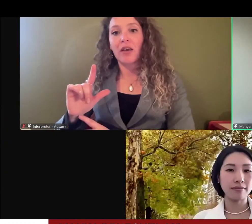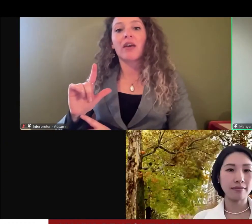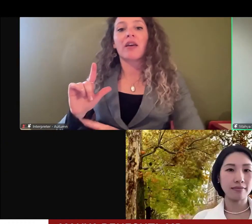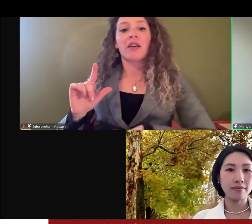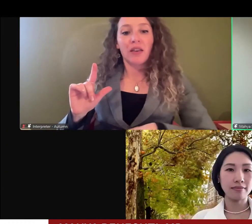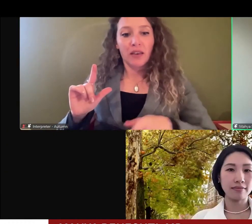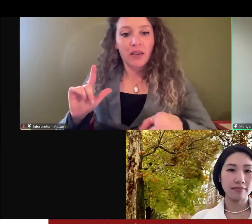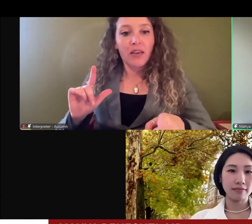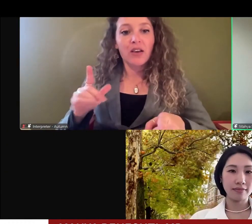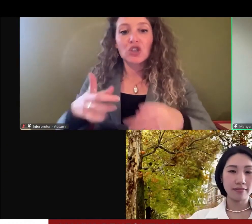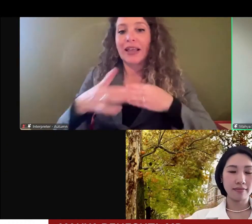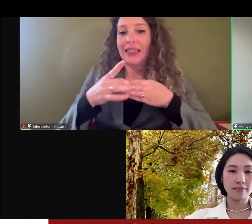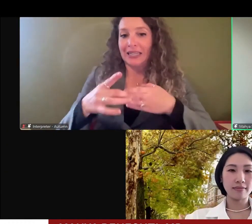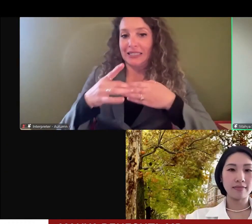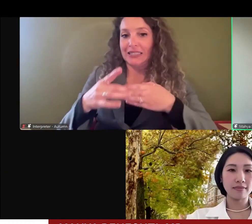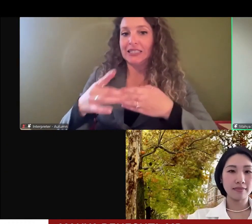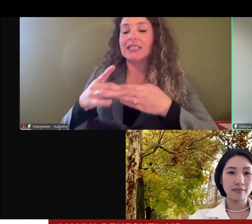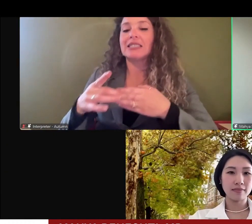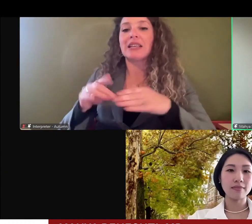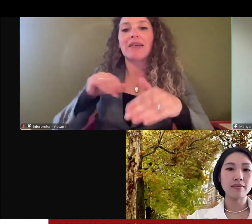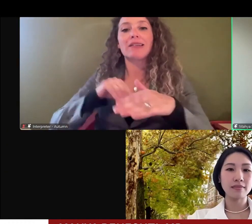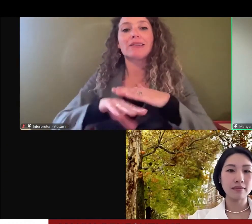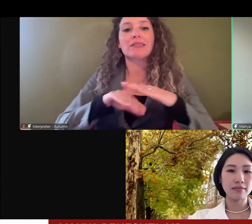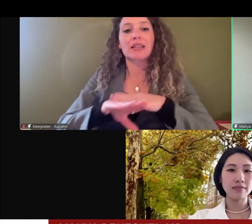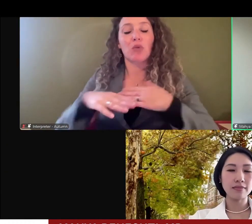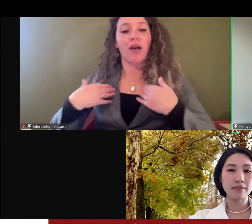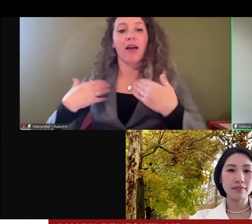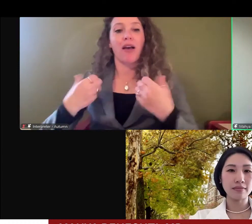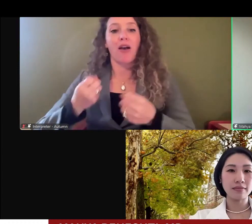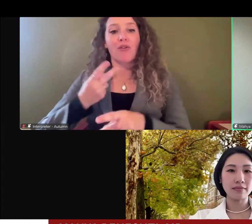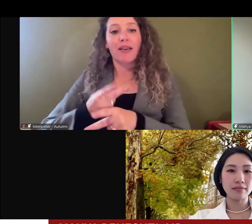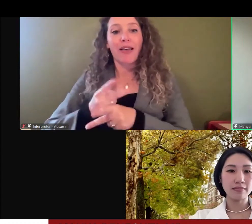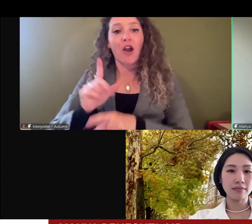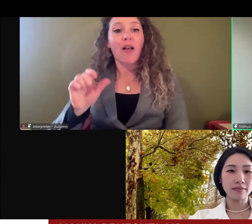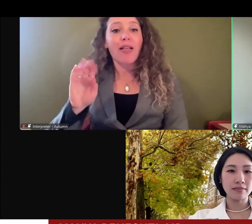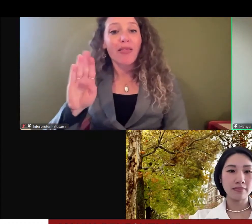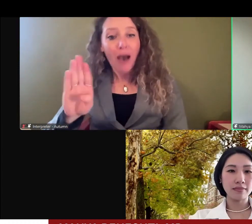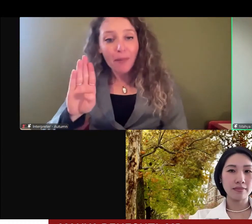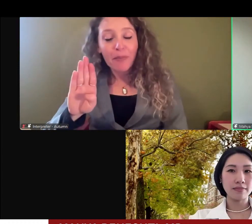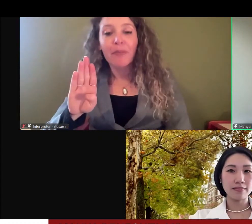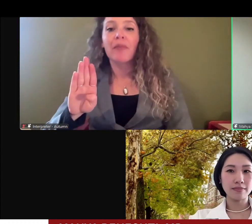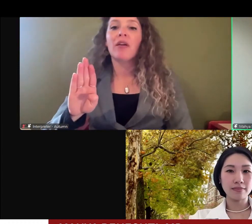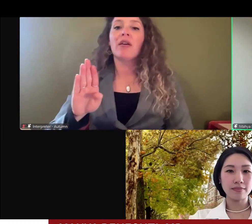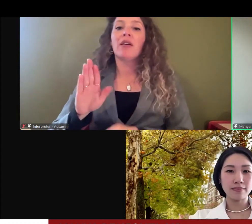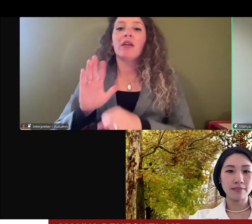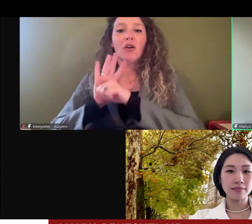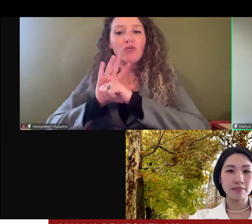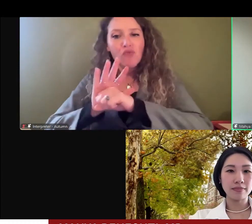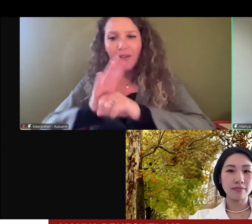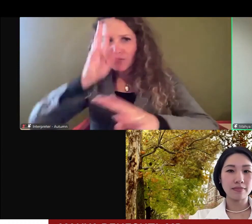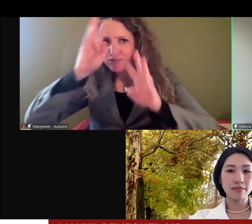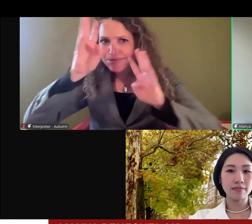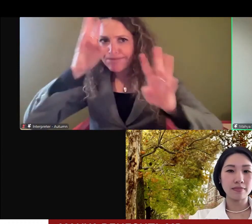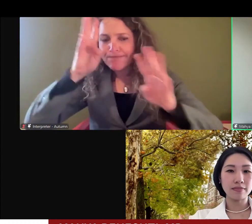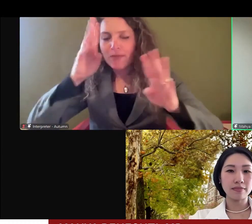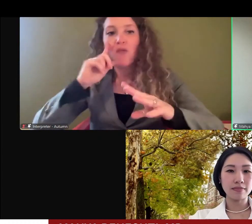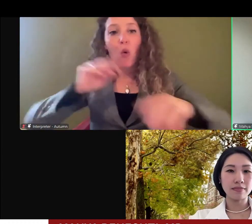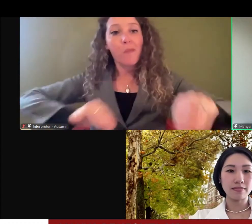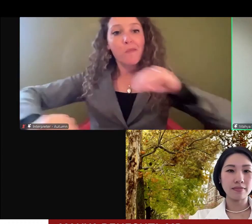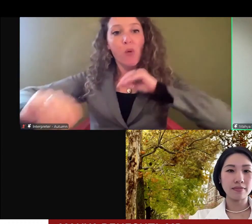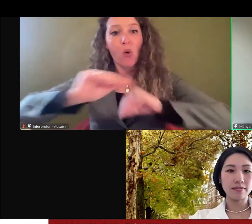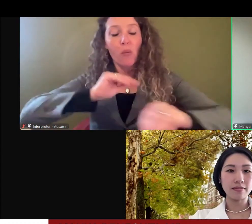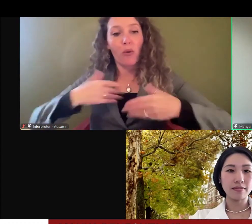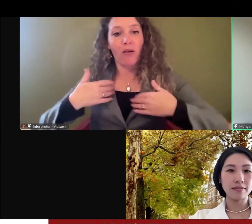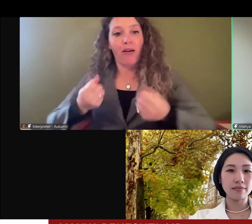Urbana-Champaign. She leads the Accessible Healthcare Lab, driving innovation in the mobile health technologies